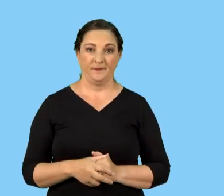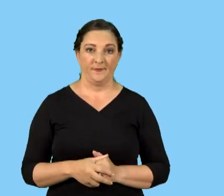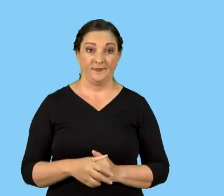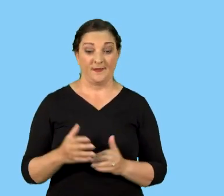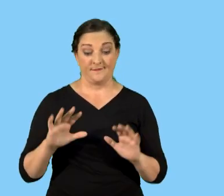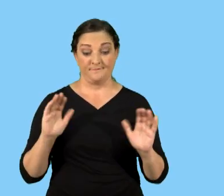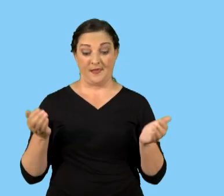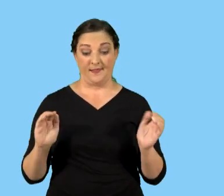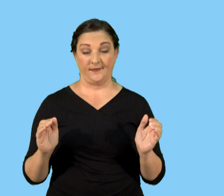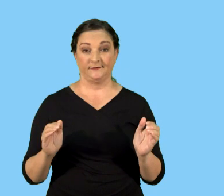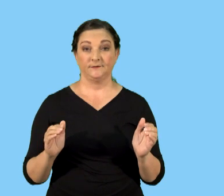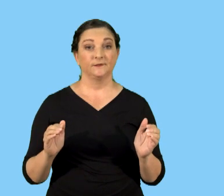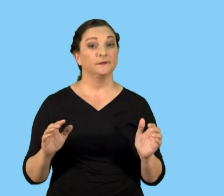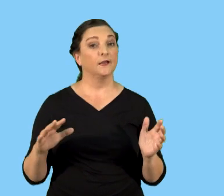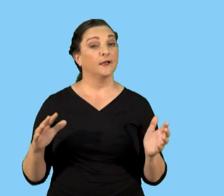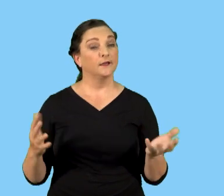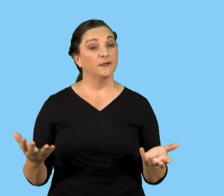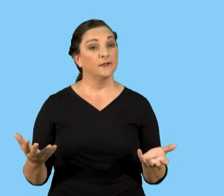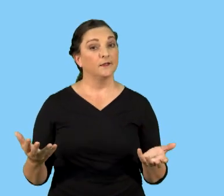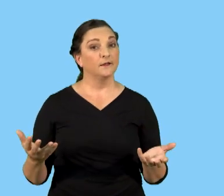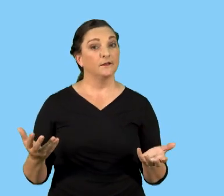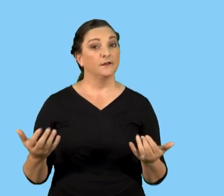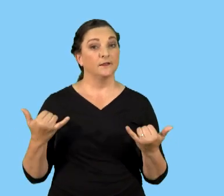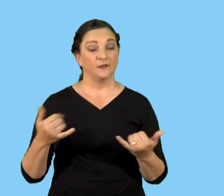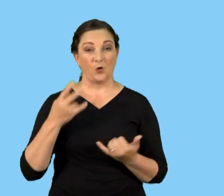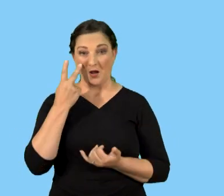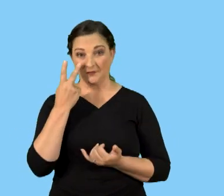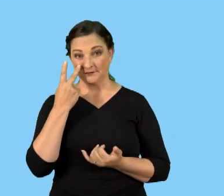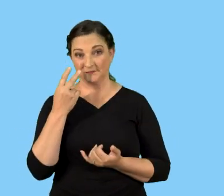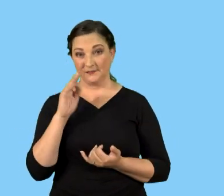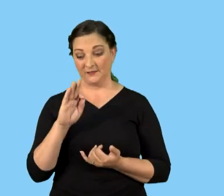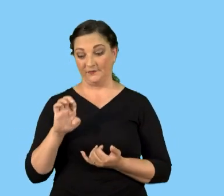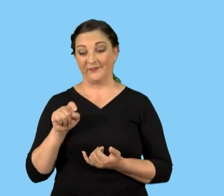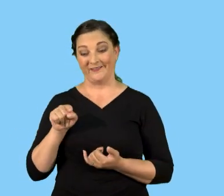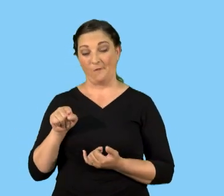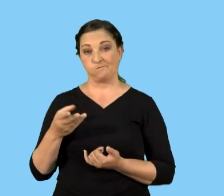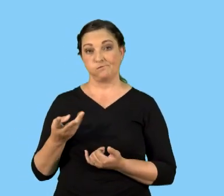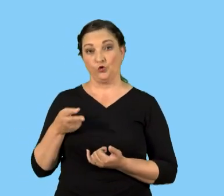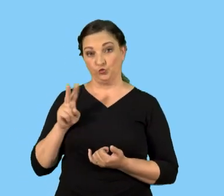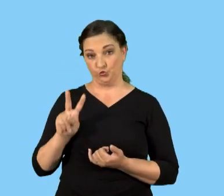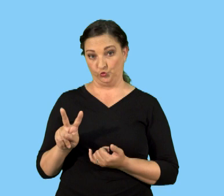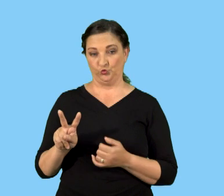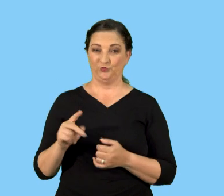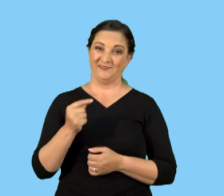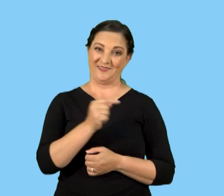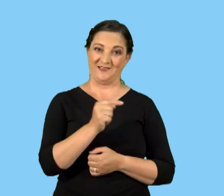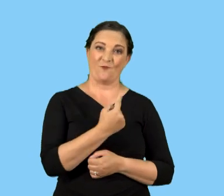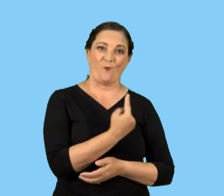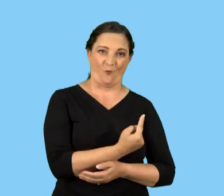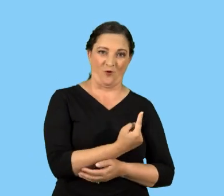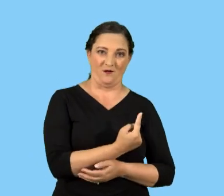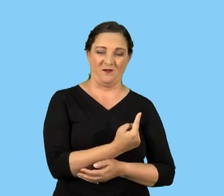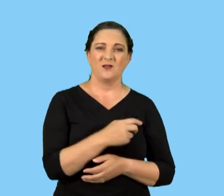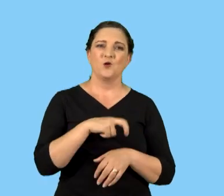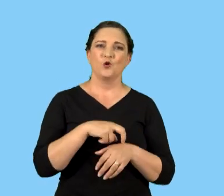Fe2O3. So to balance, if I put a 2, because now I'm seeing that I have 2 ions here and then one ion